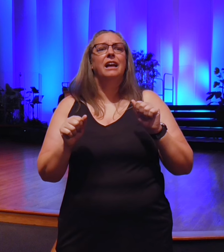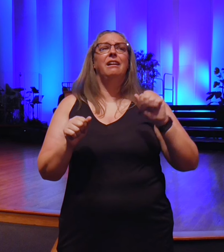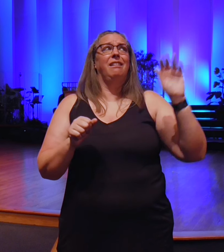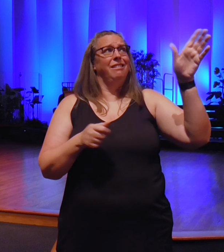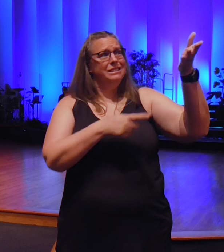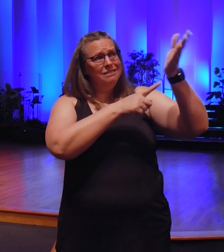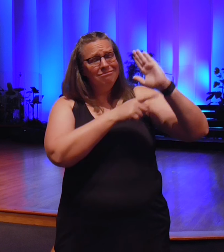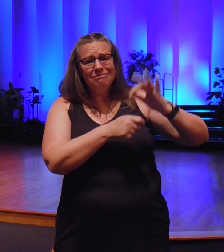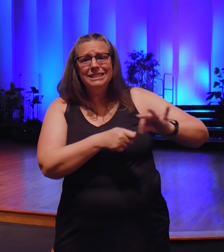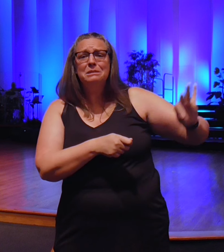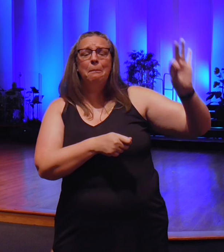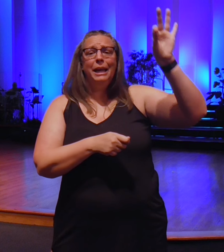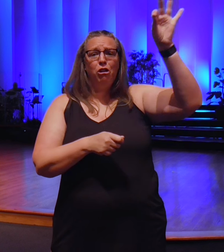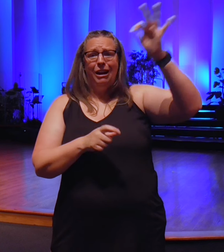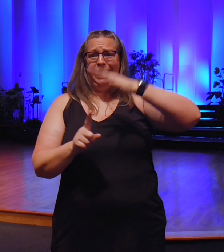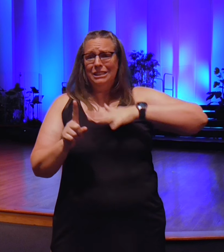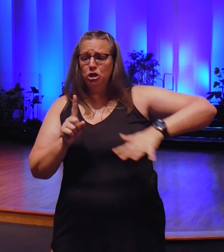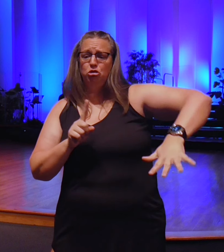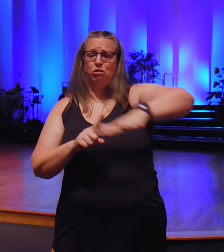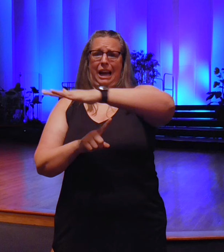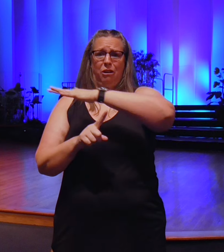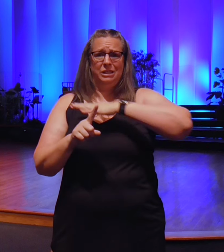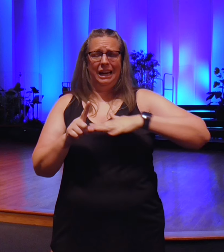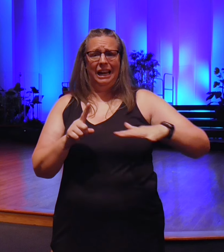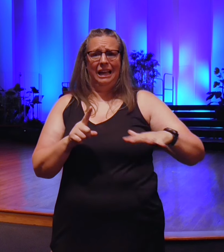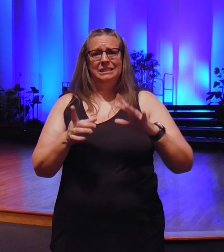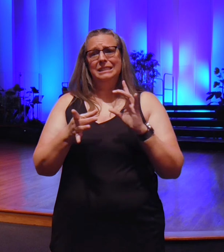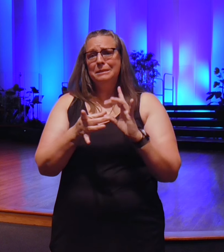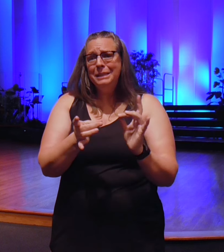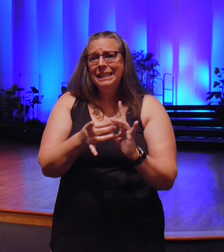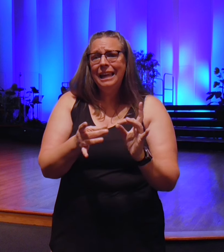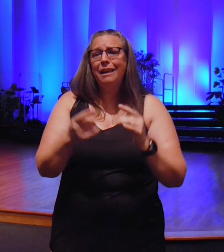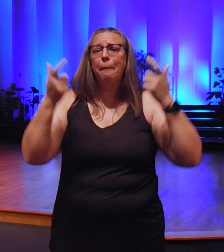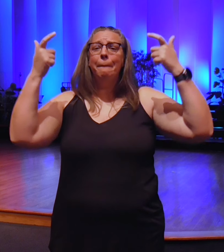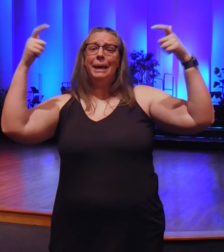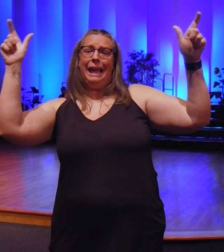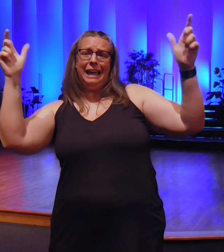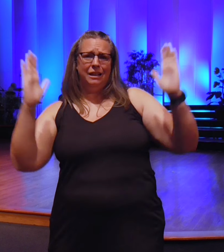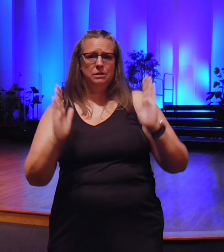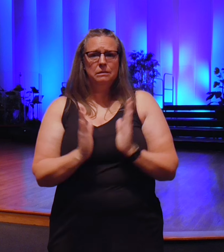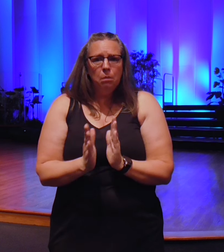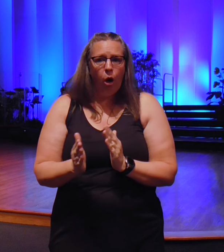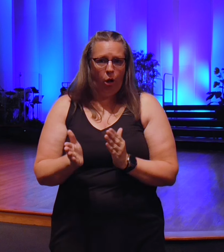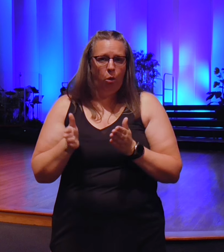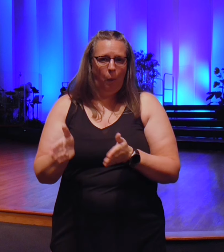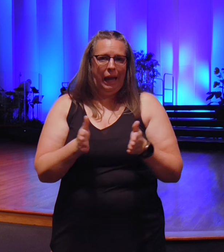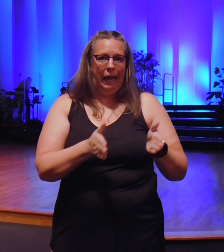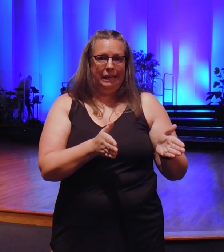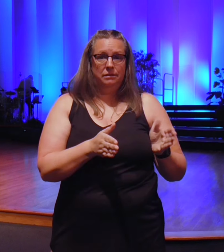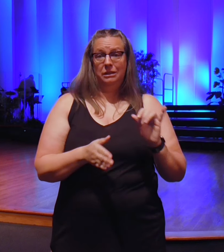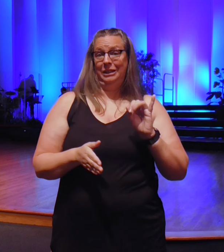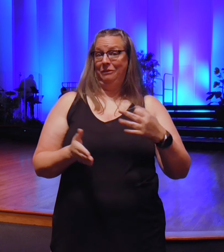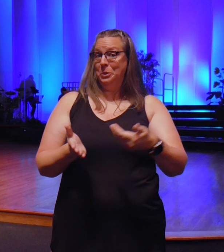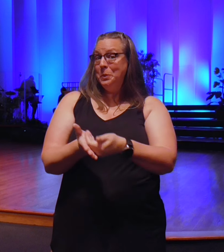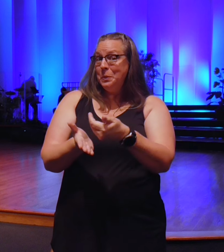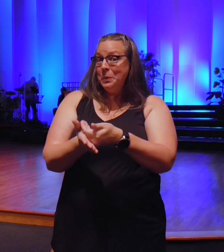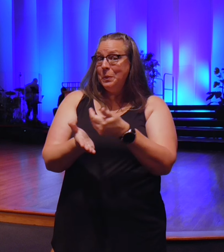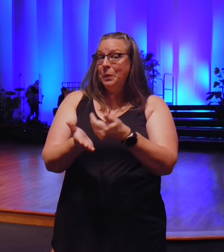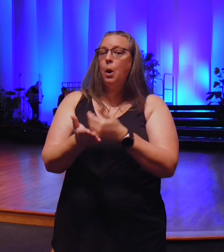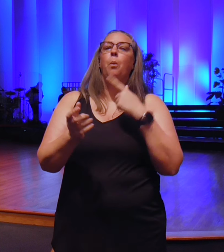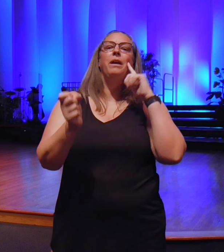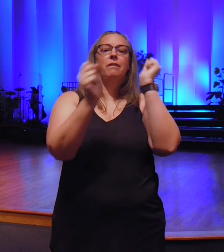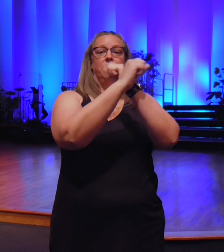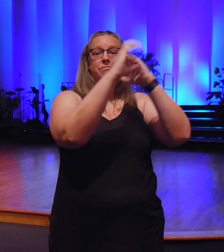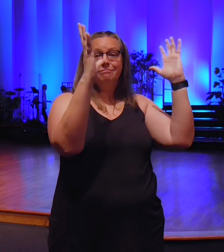time, speaking to us in the largest and in the tiniest of ways. If you are new here to Mile High Church, we have a vision